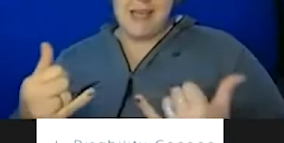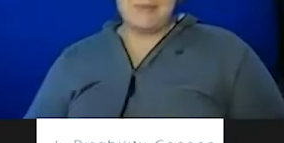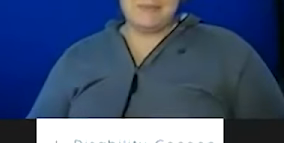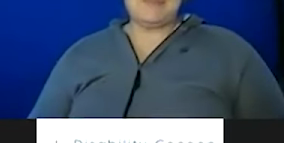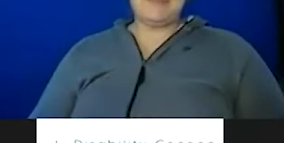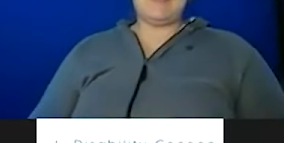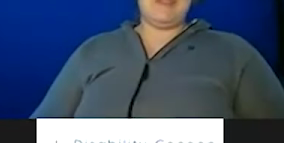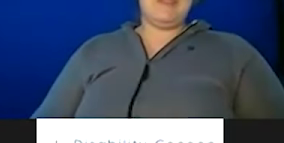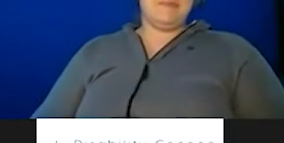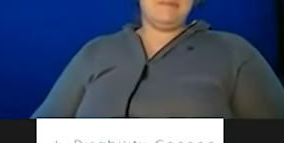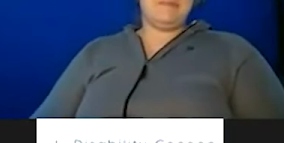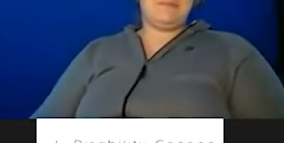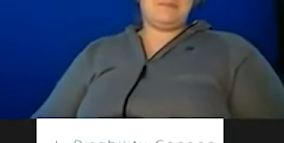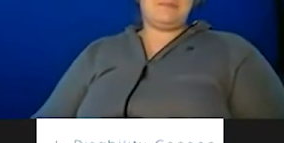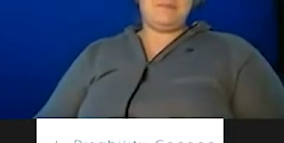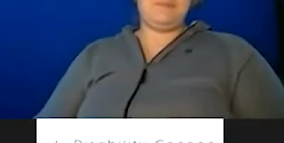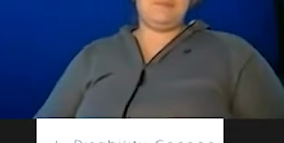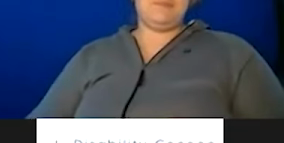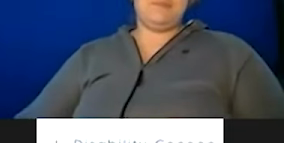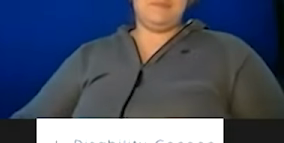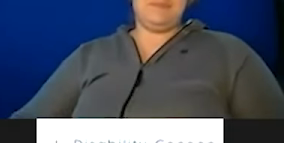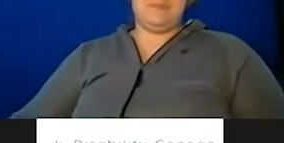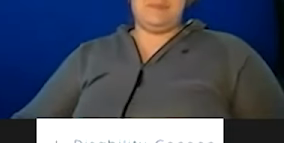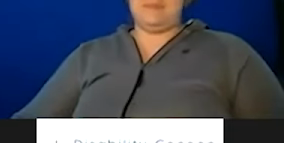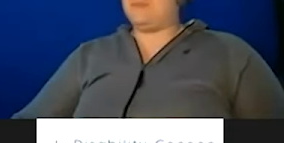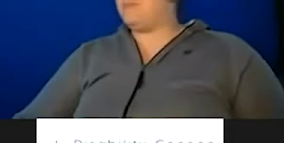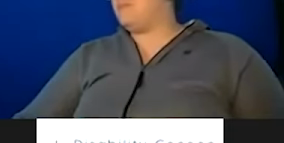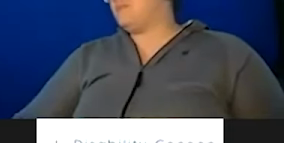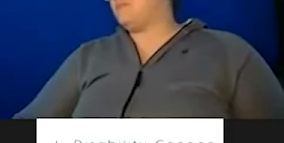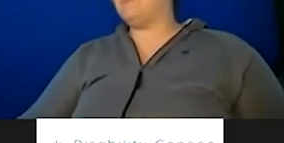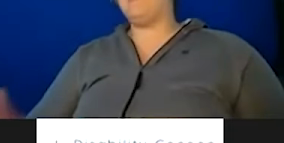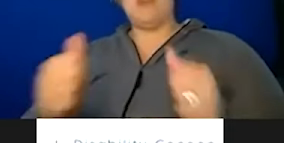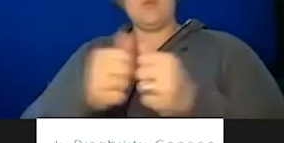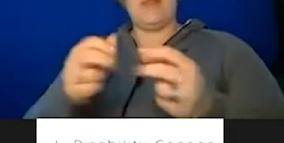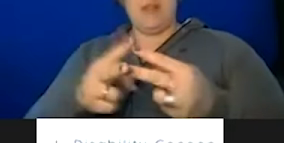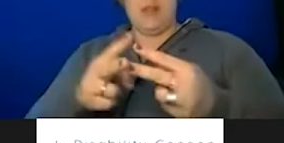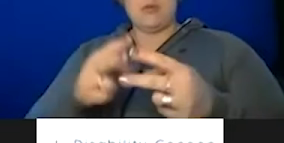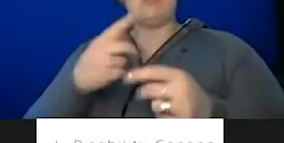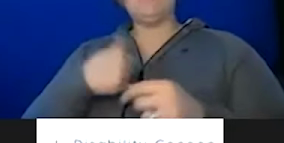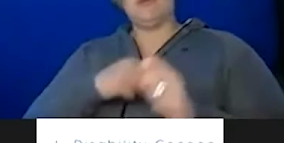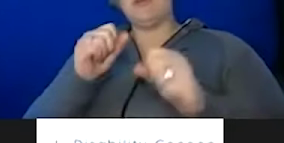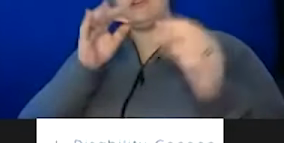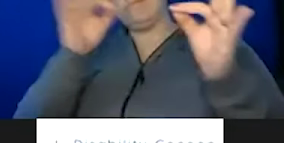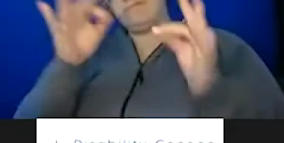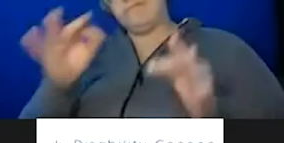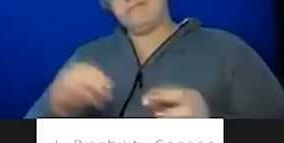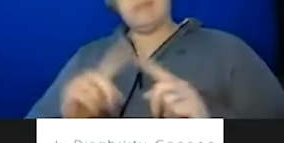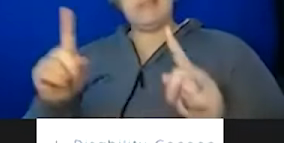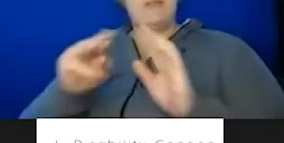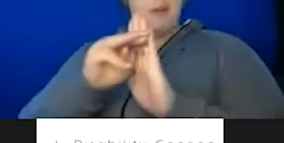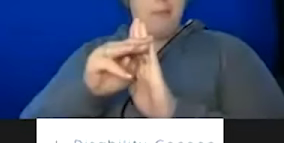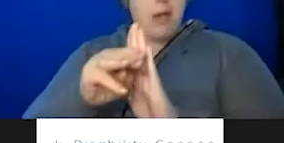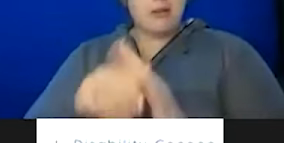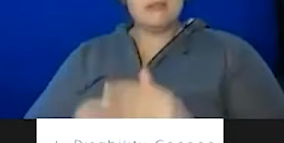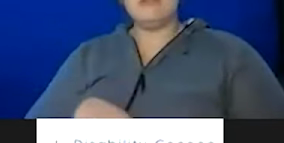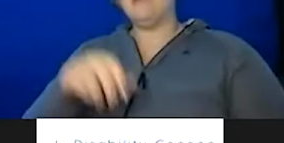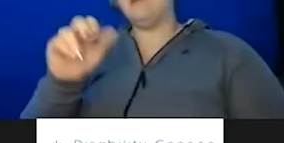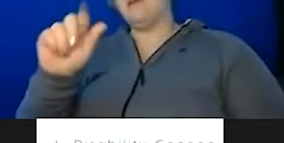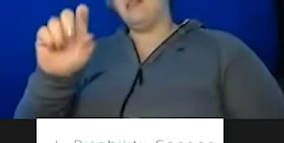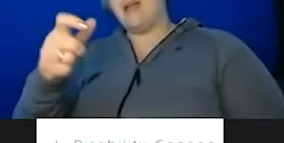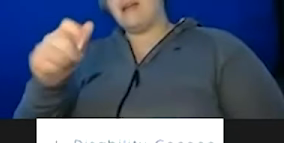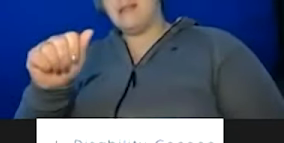go into all the different types, the different models with Alexa. For instance, there's Echo Dot,